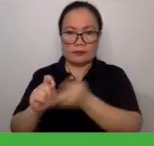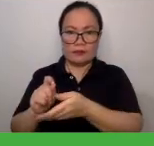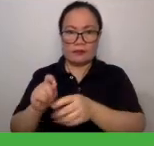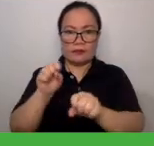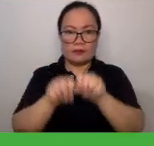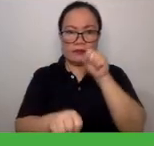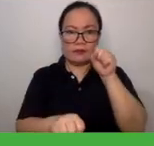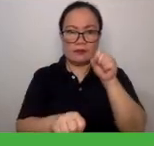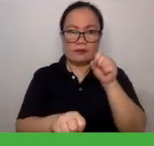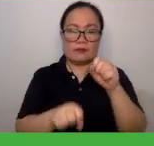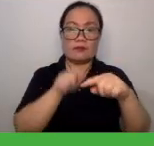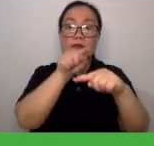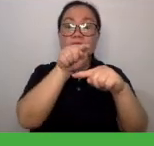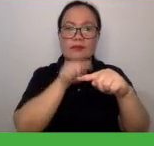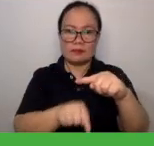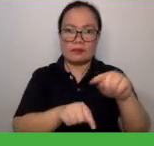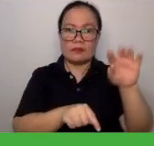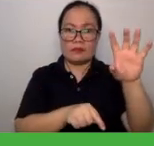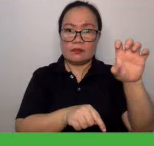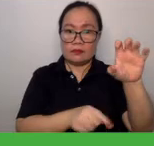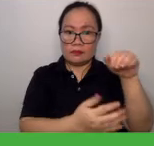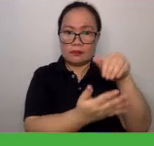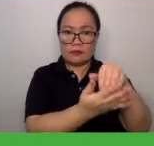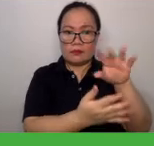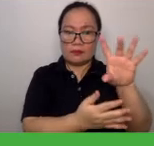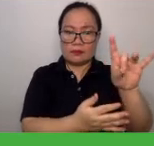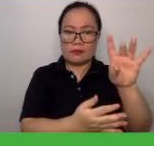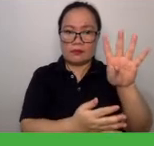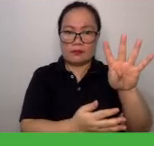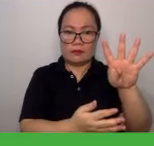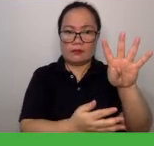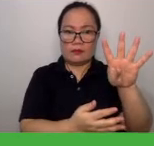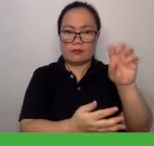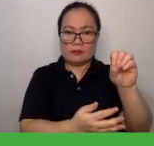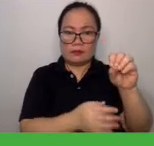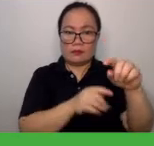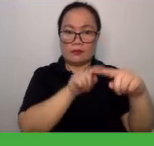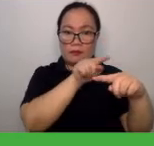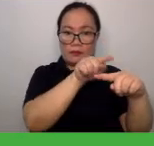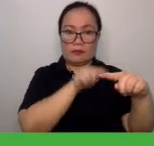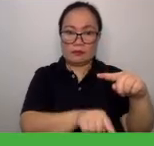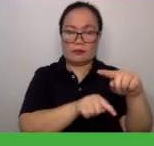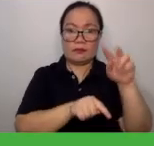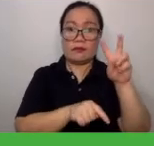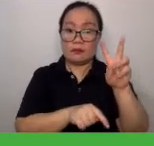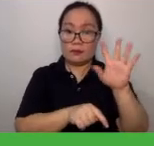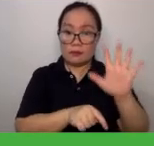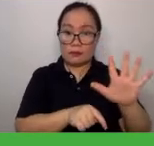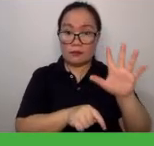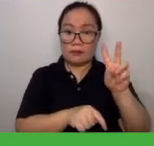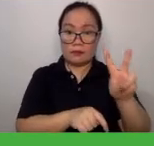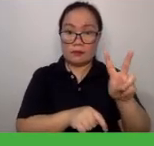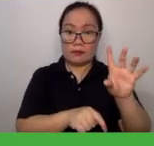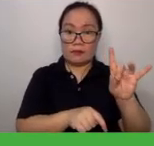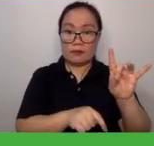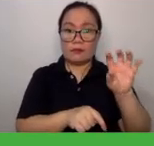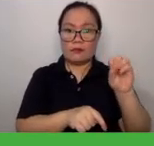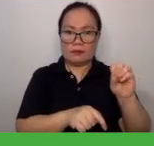therefore, we will have 15,840 times 1, that is still